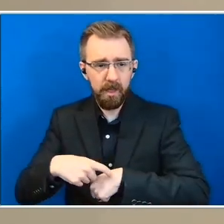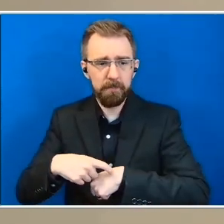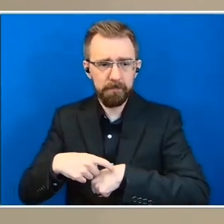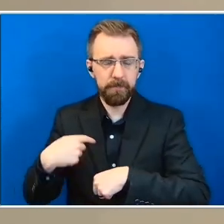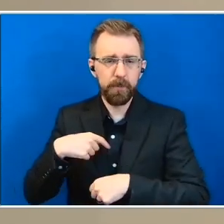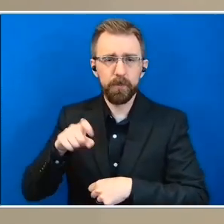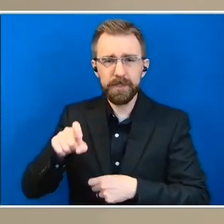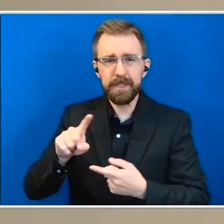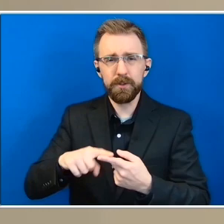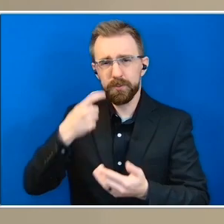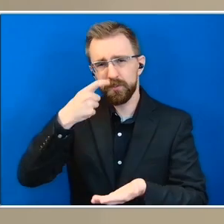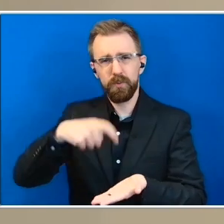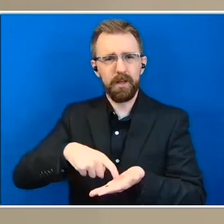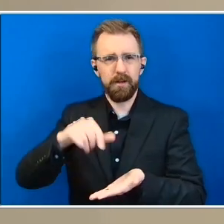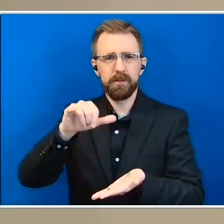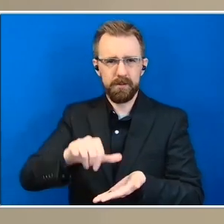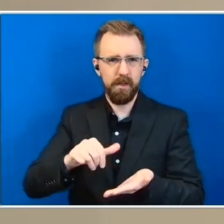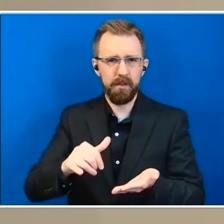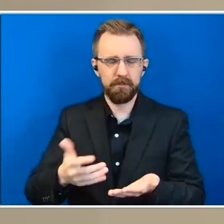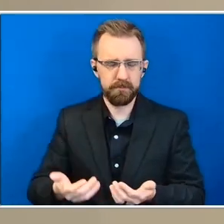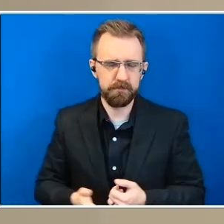recognize that.